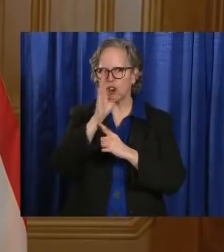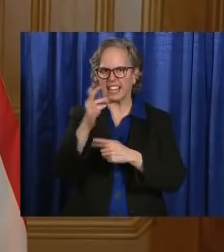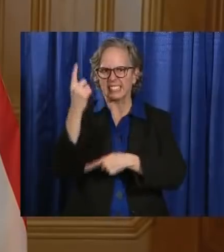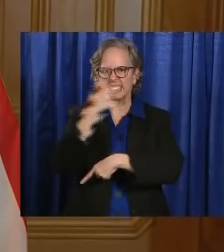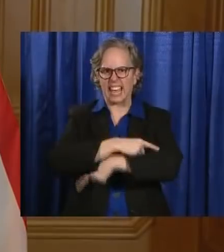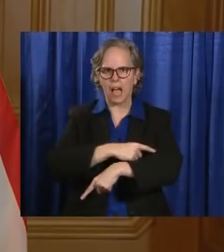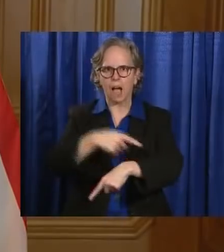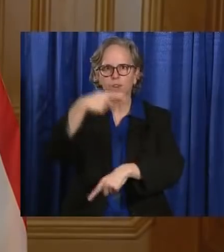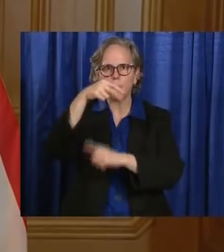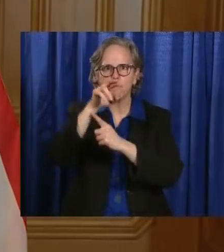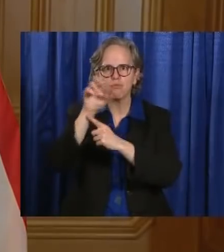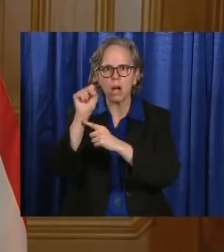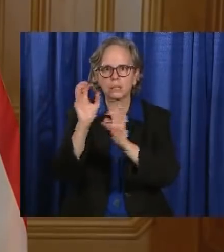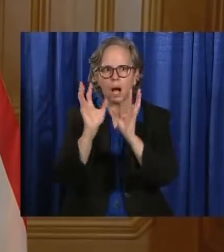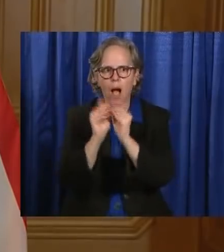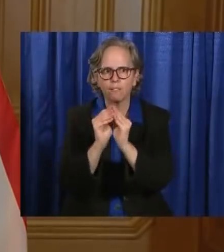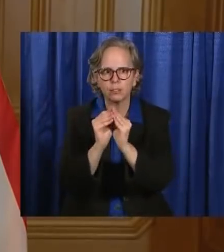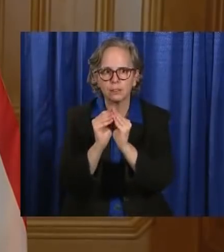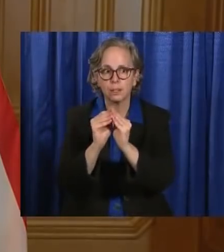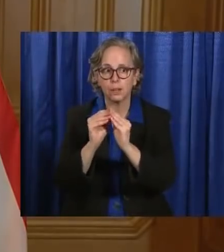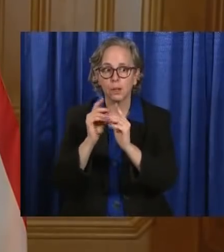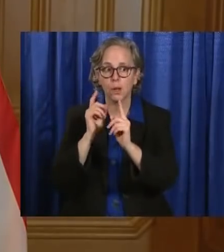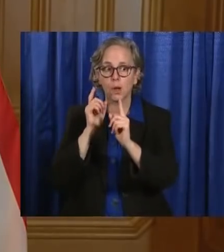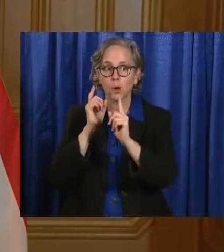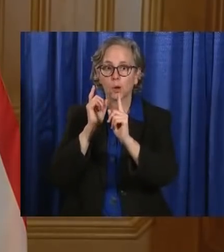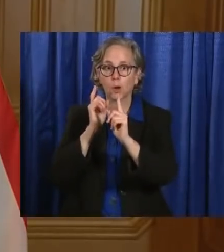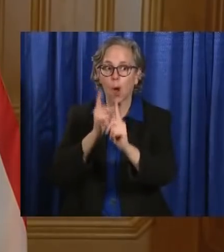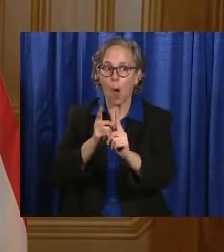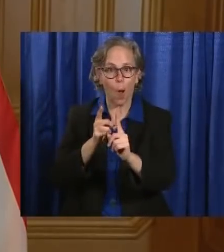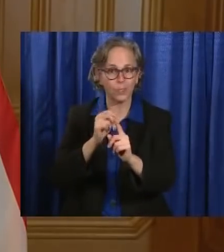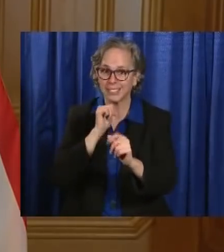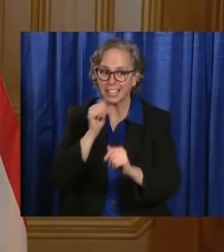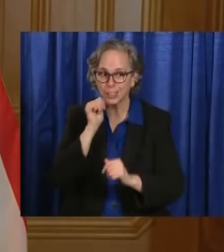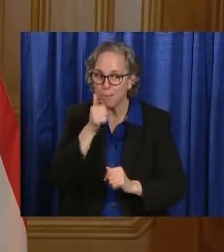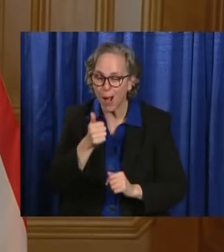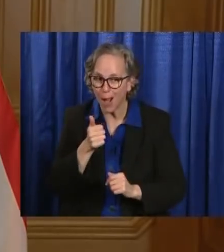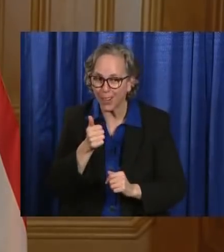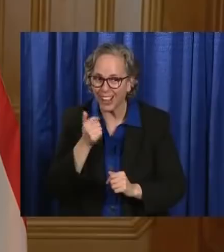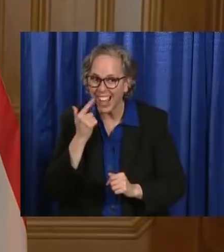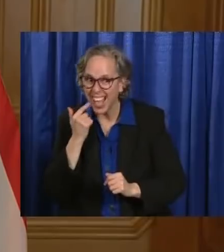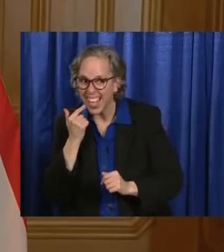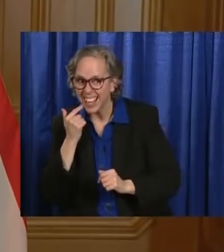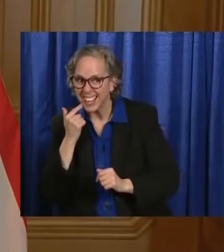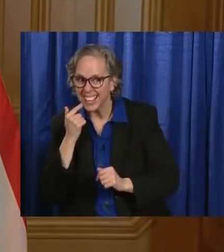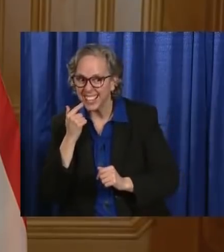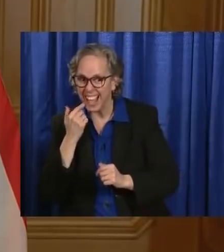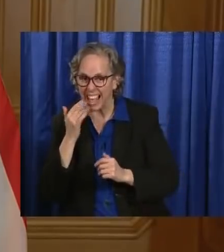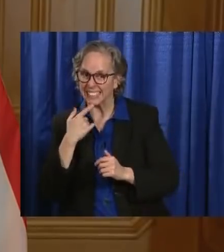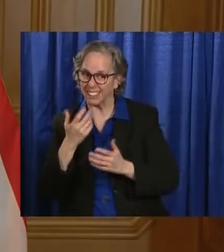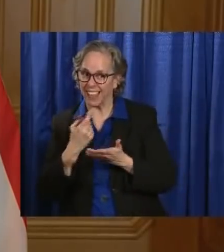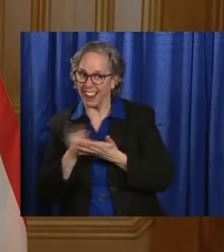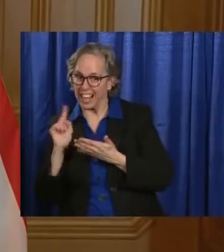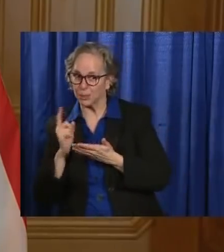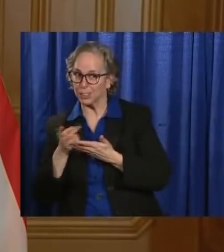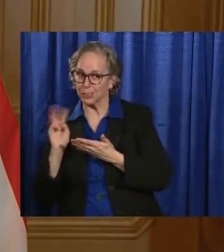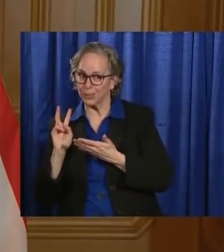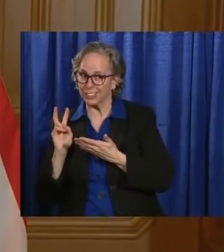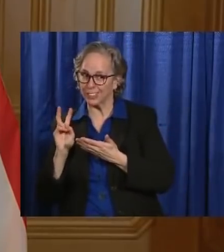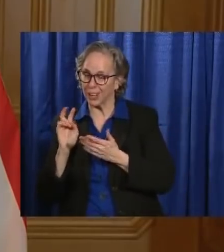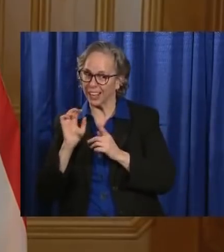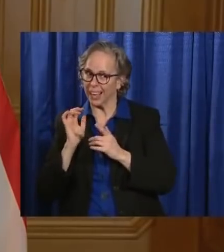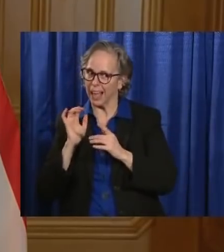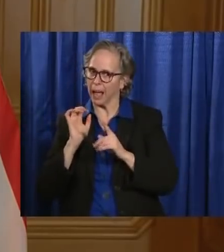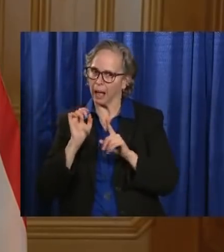conference. The goal is not to have one tomorrow. I think we said that last Sunday and the previous Sunday, and we ended up having to come in.